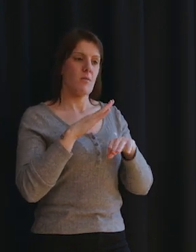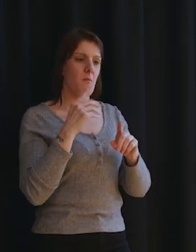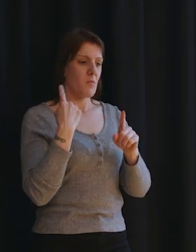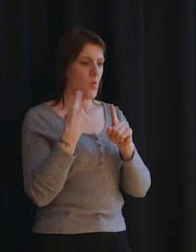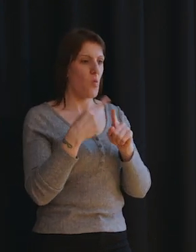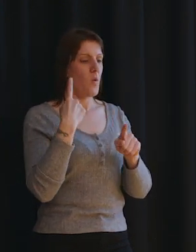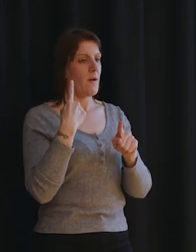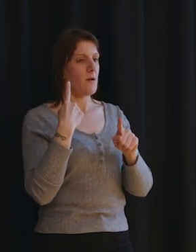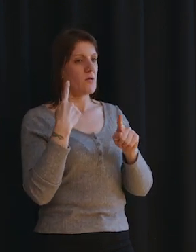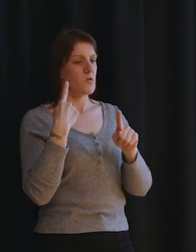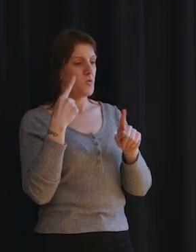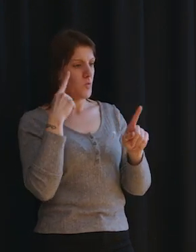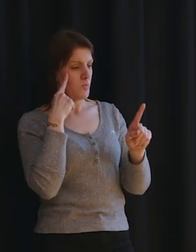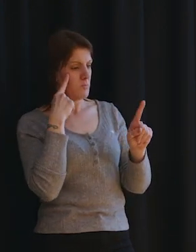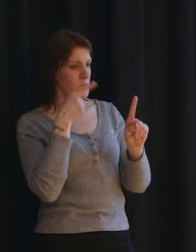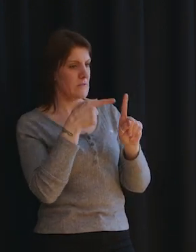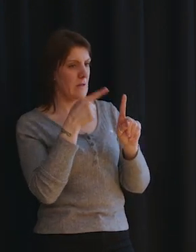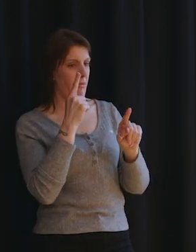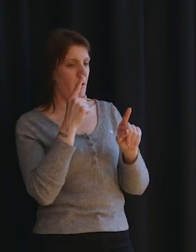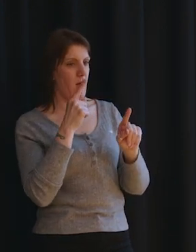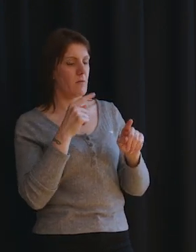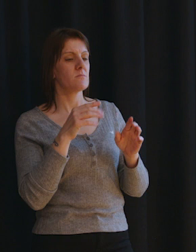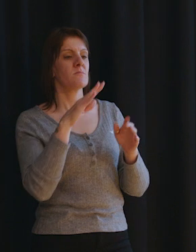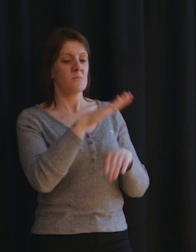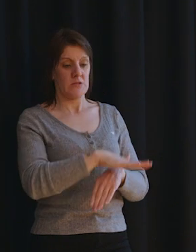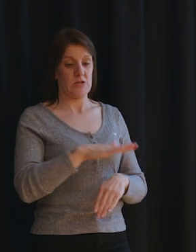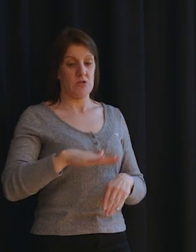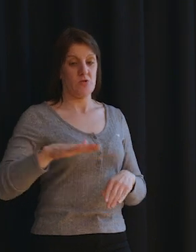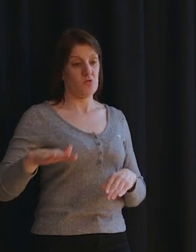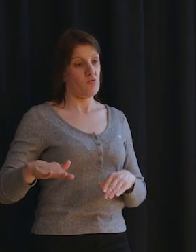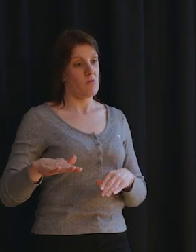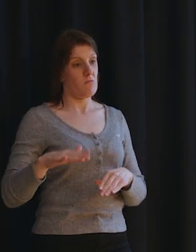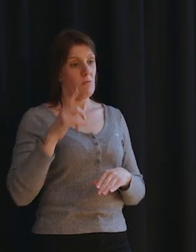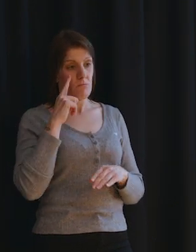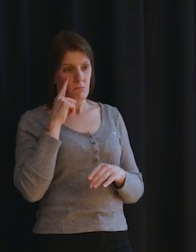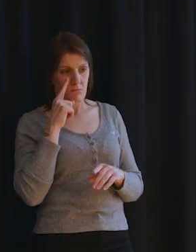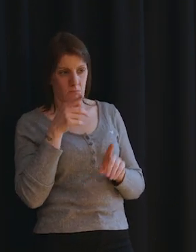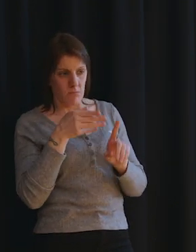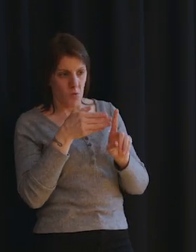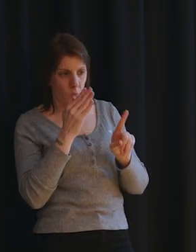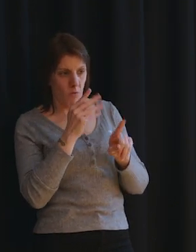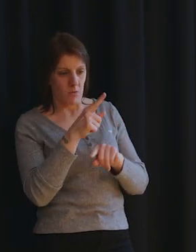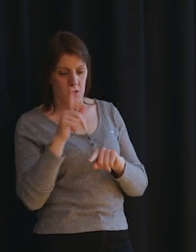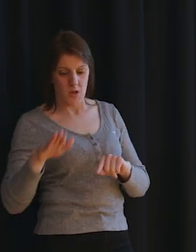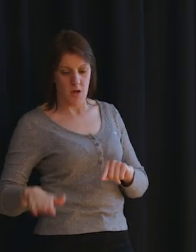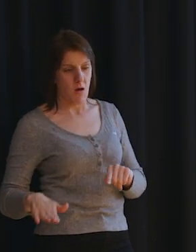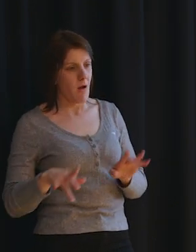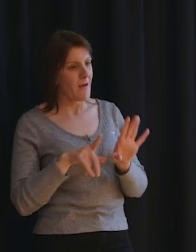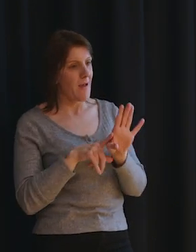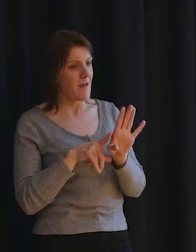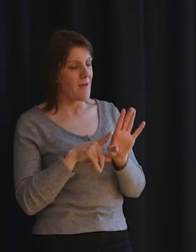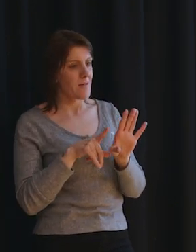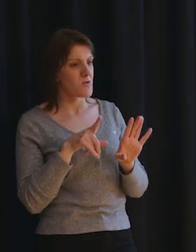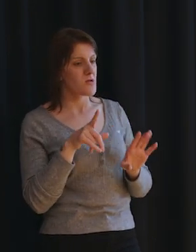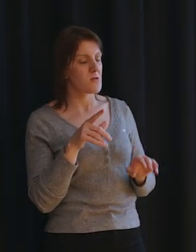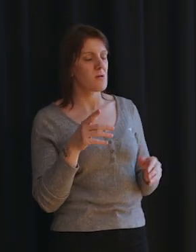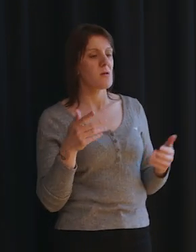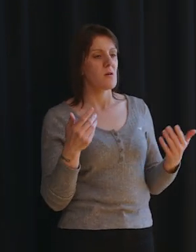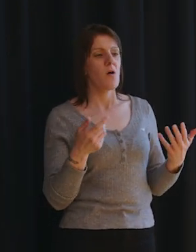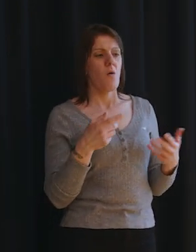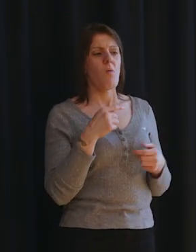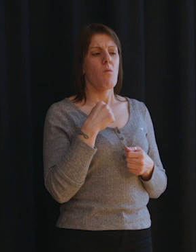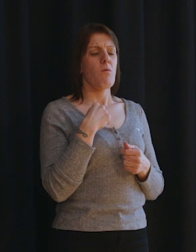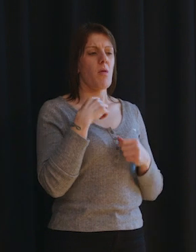important. Children supported at a younger age with neurodiversity may be less likely to develop substance use disorders compared to those who